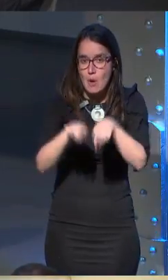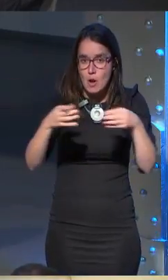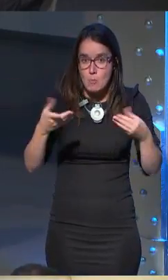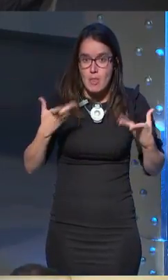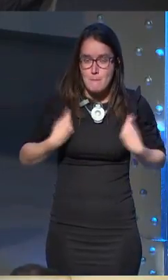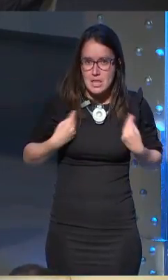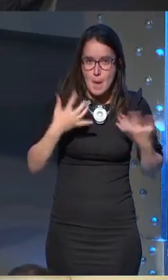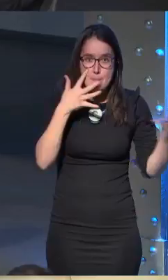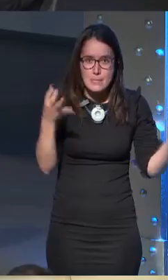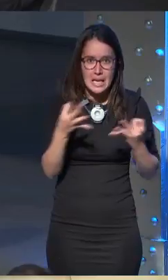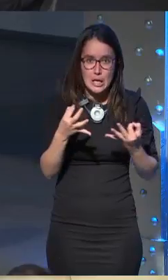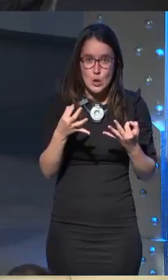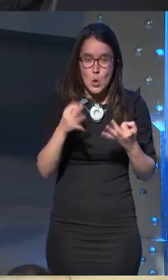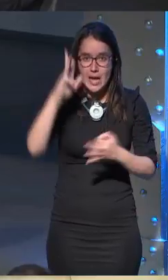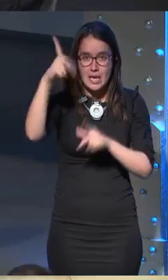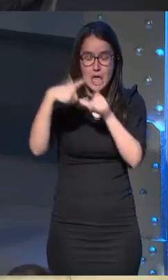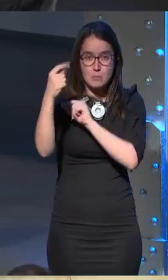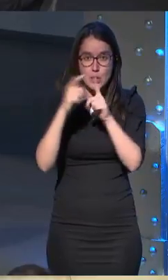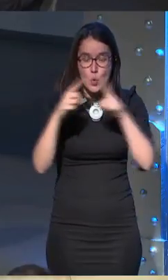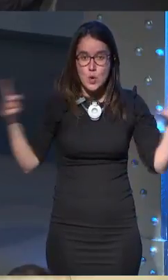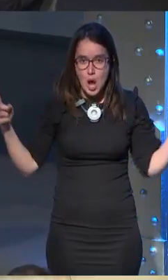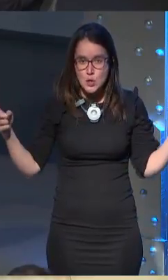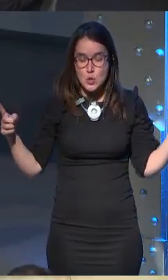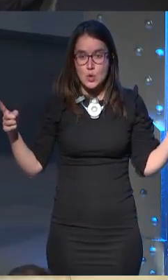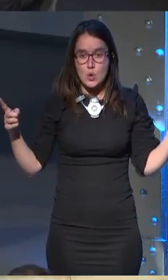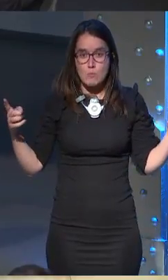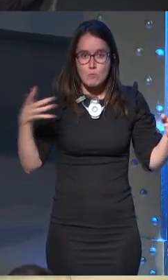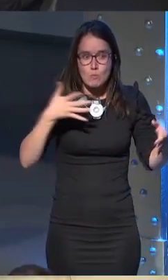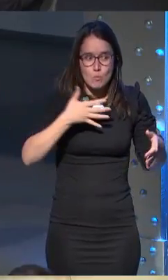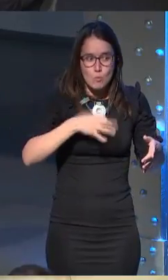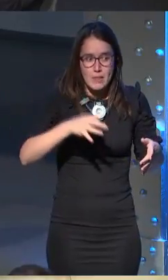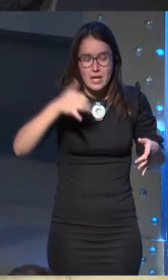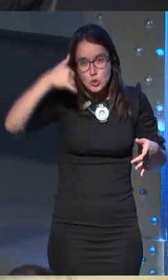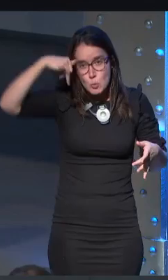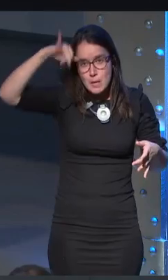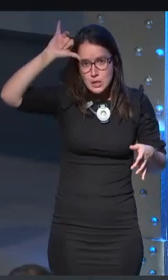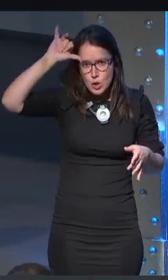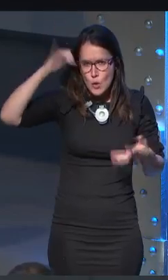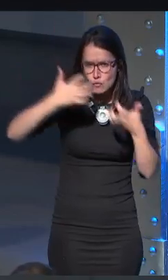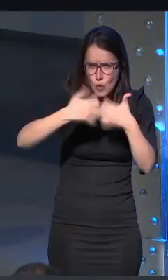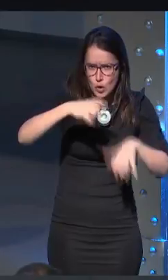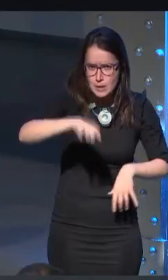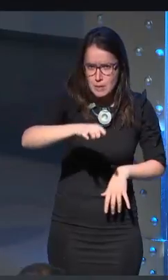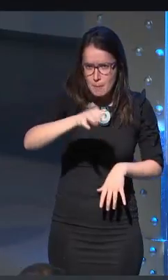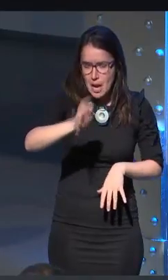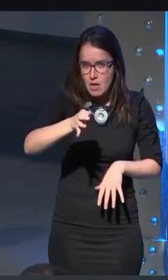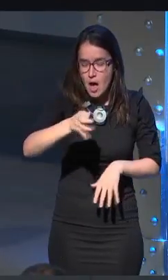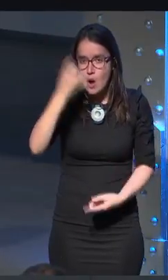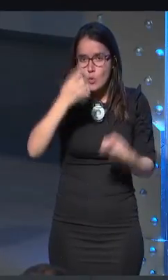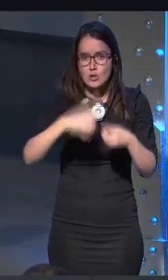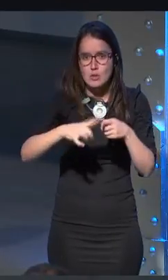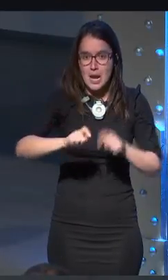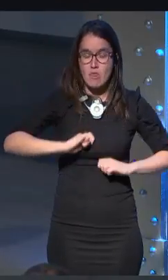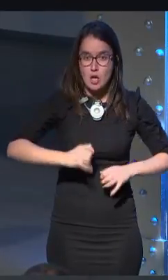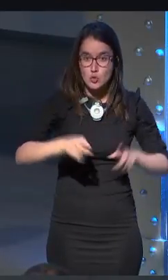other rocket and risking your life and spending 1 year, that superstation also work? Do you